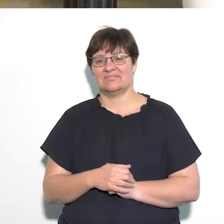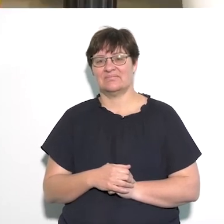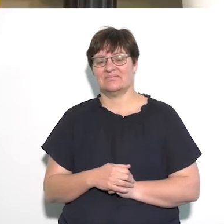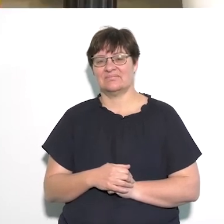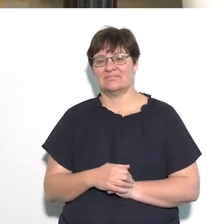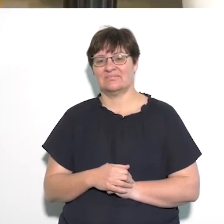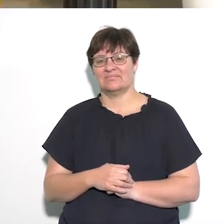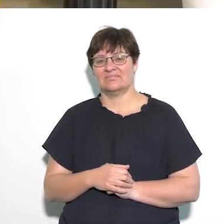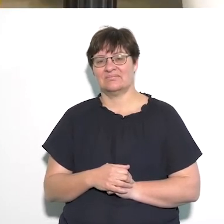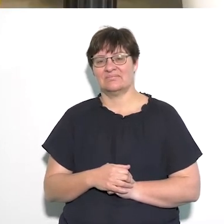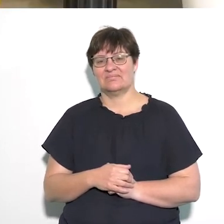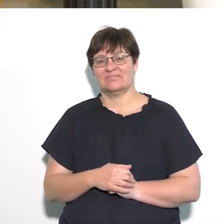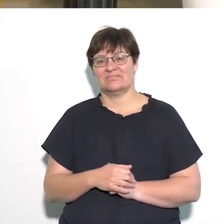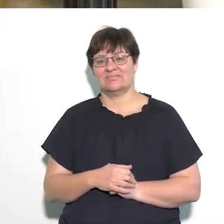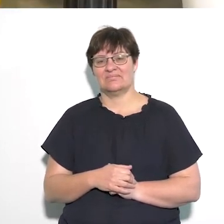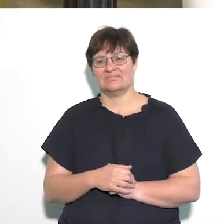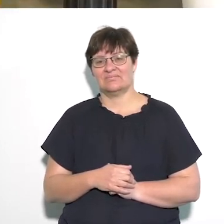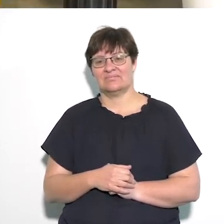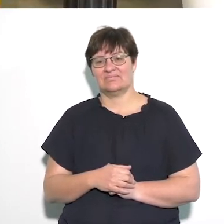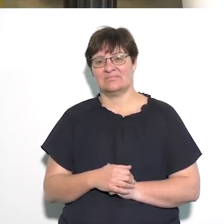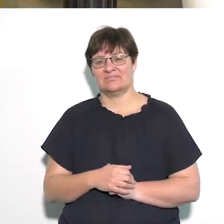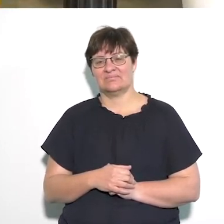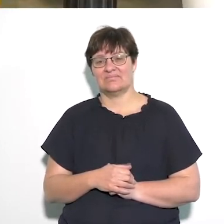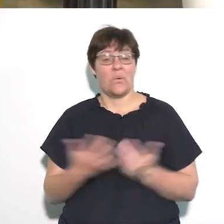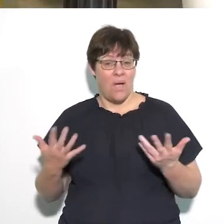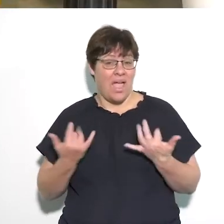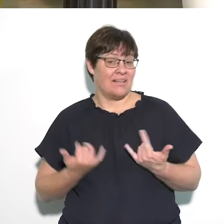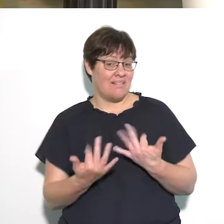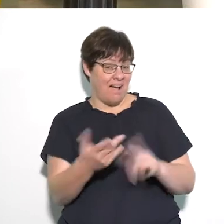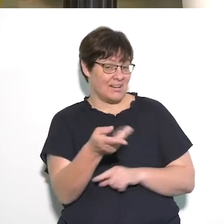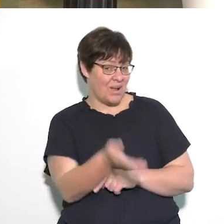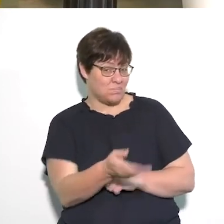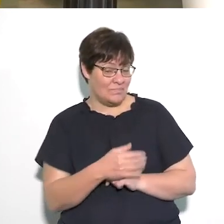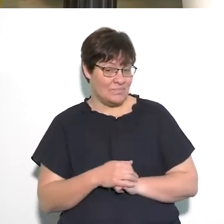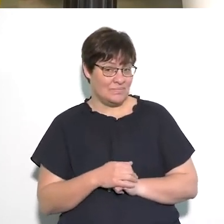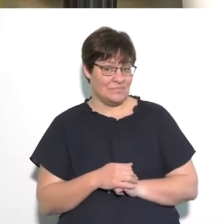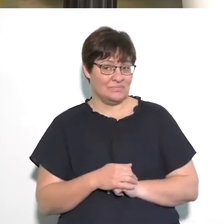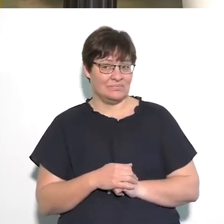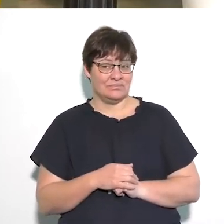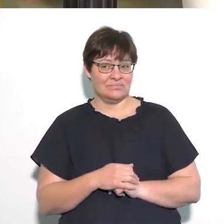to finish off our plant in the garden.